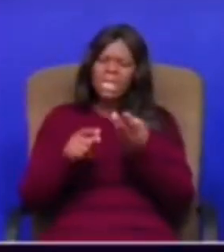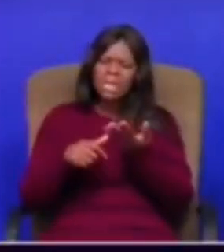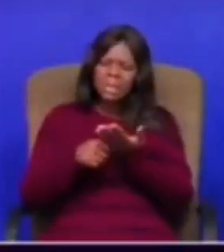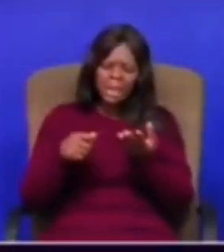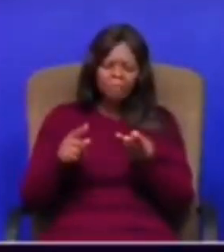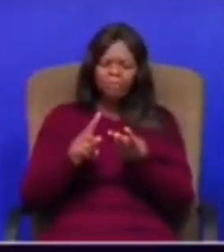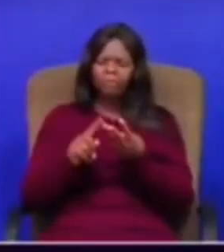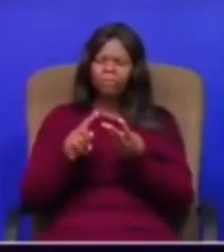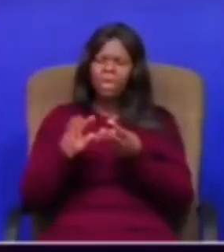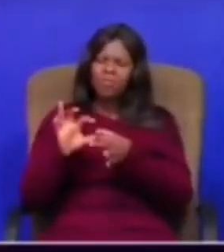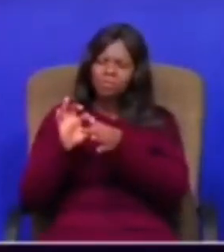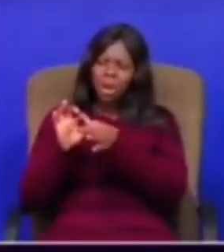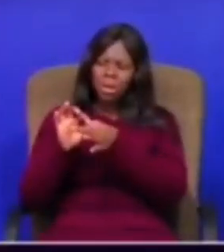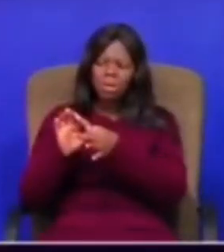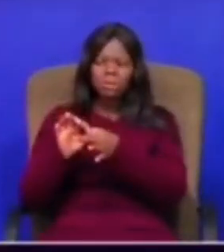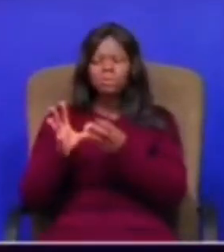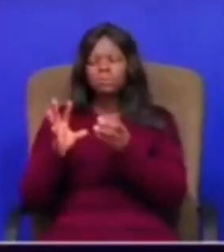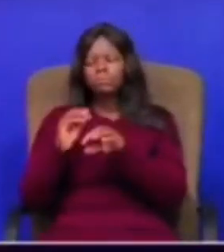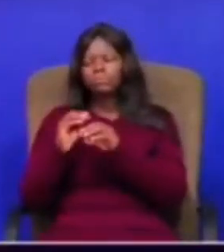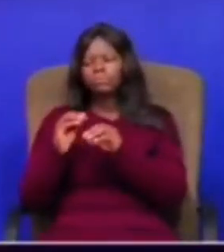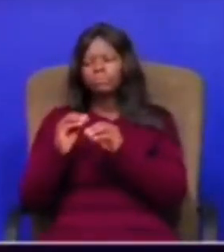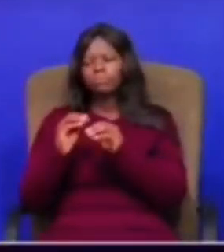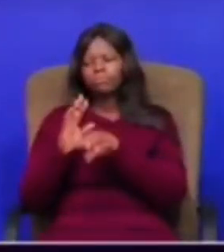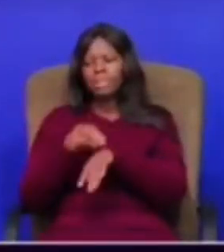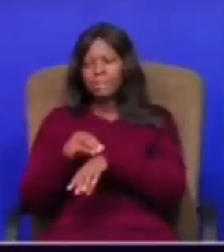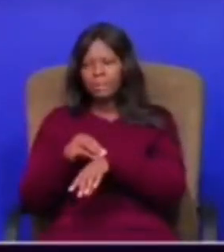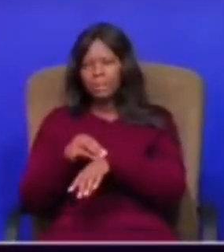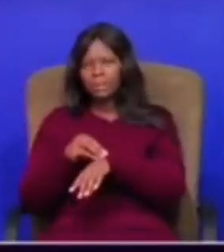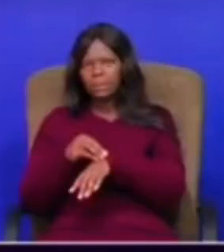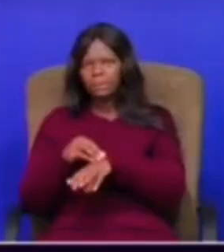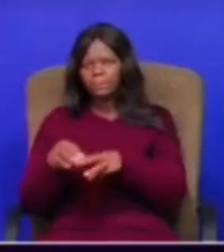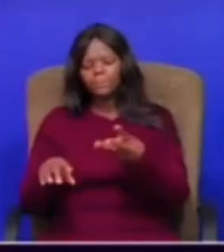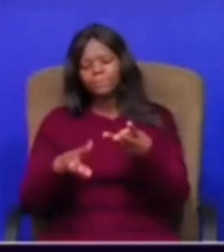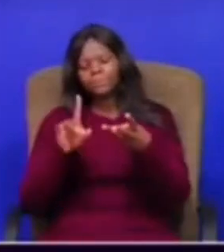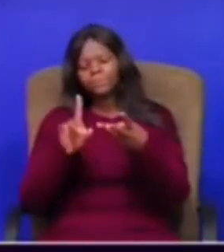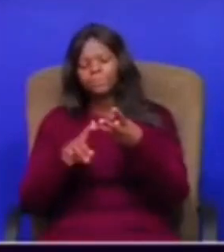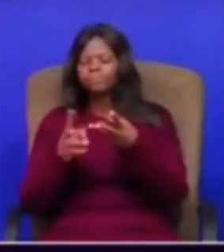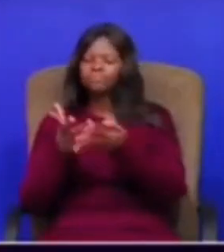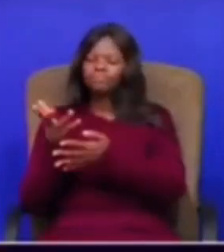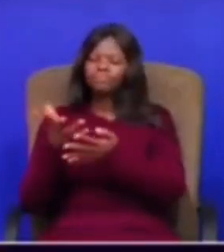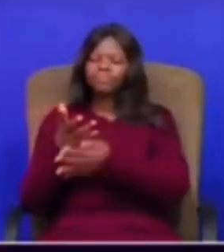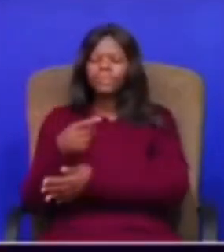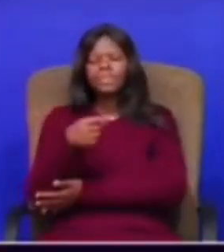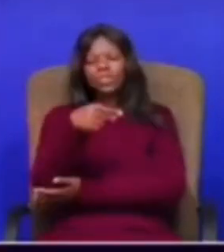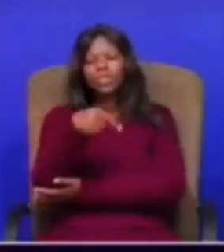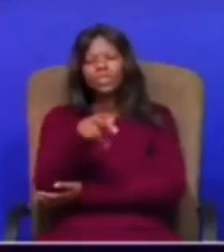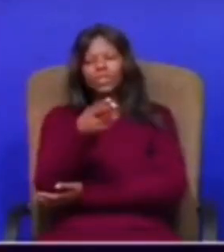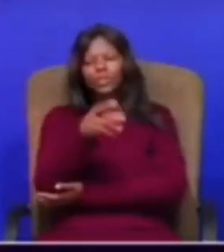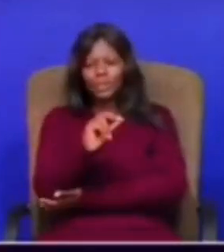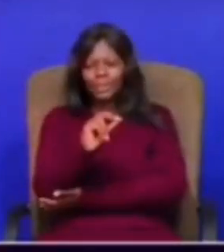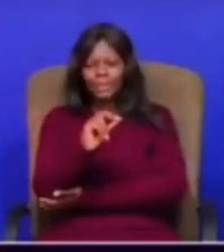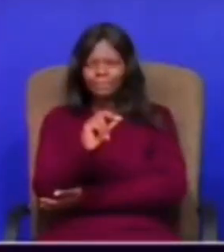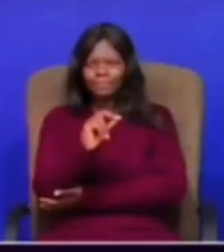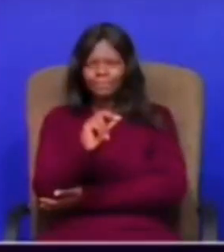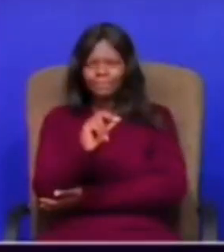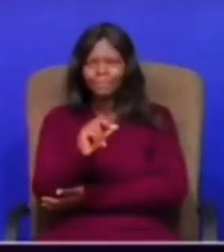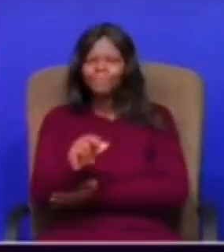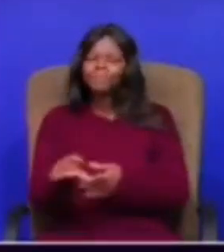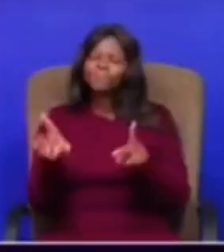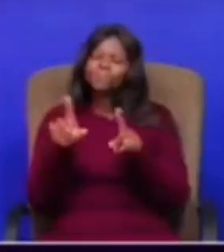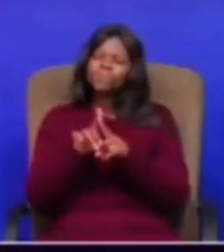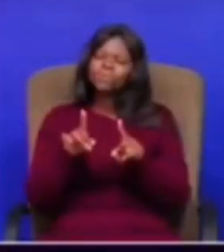related matters. And the third objective was to discuss the G20 and to highlight